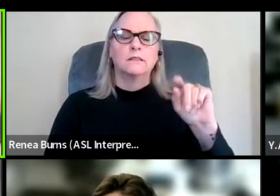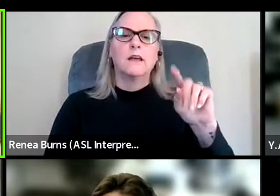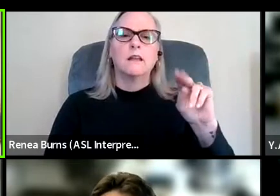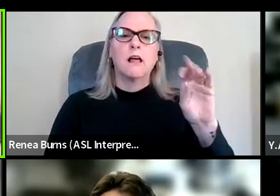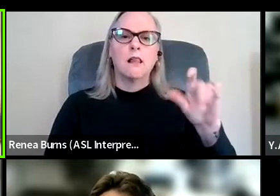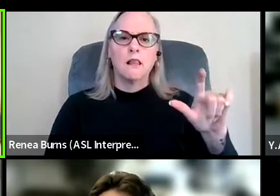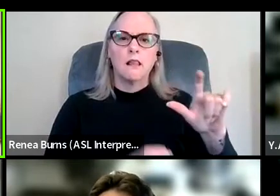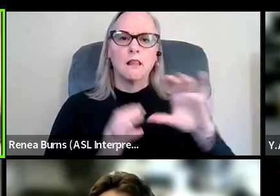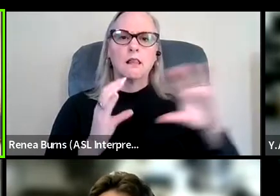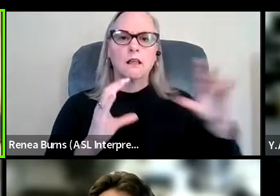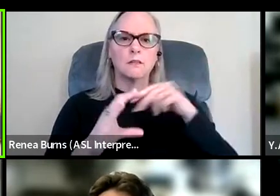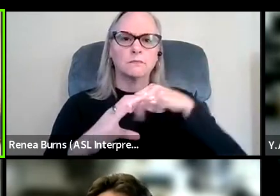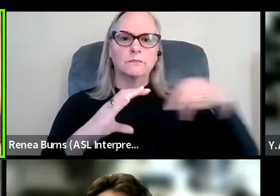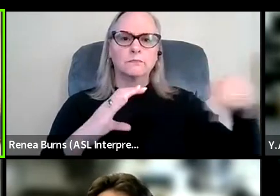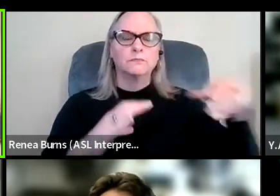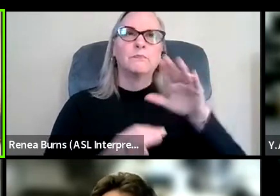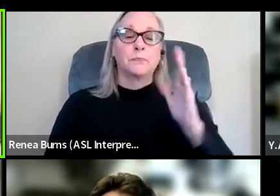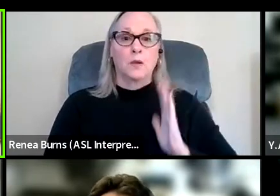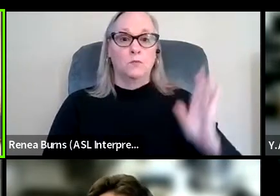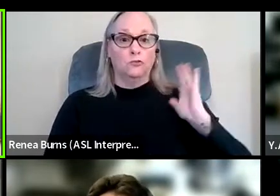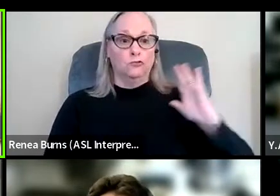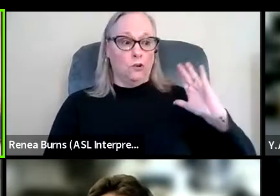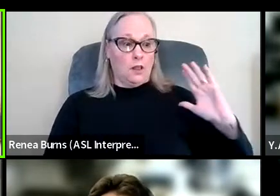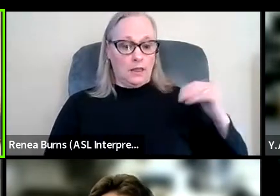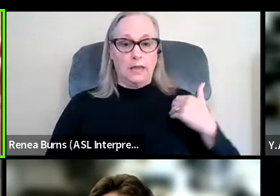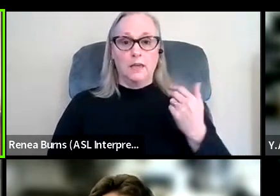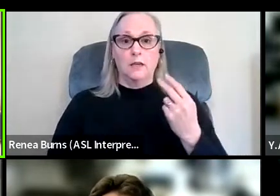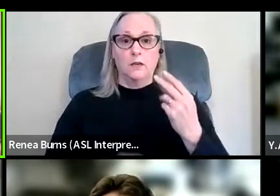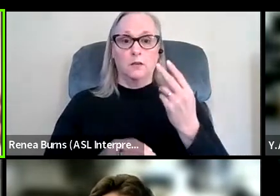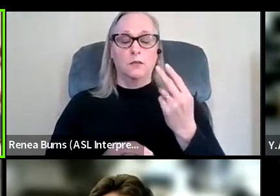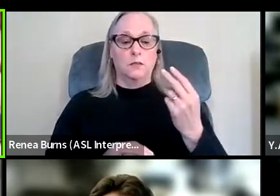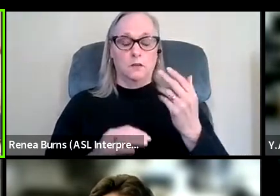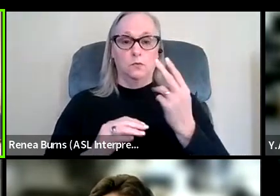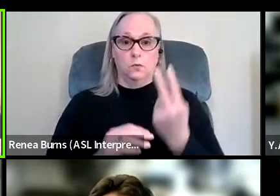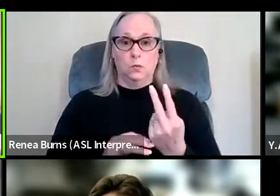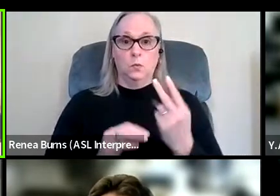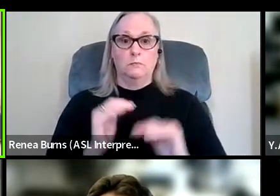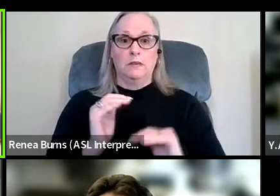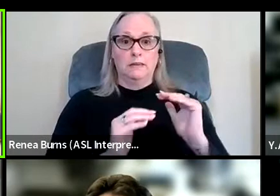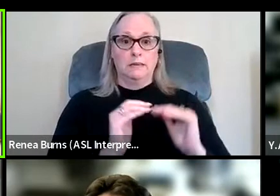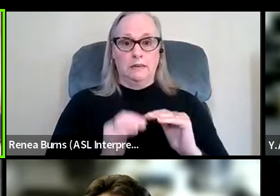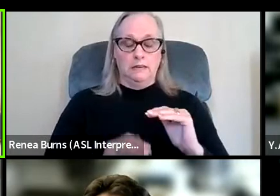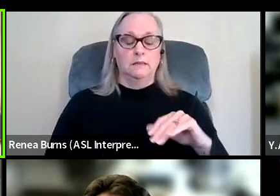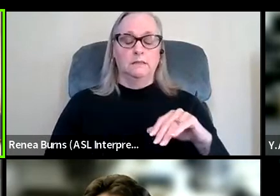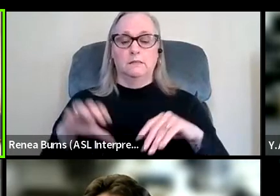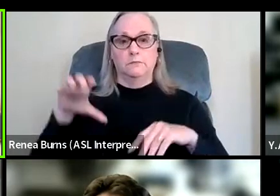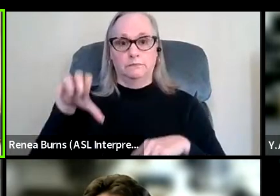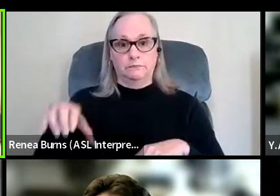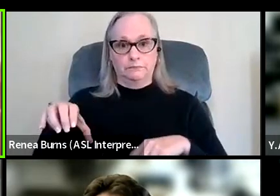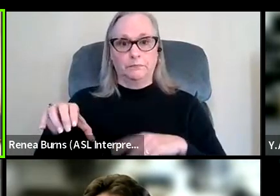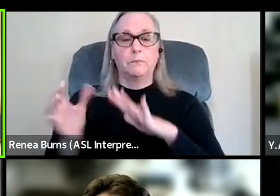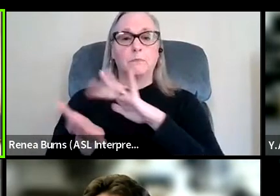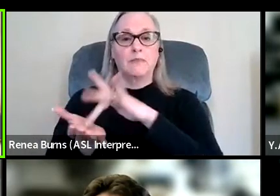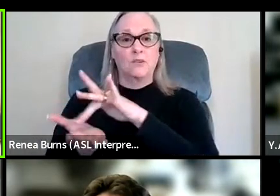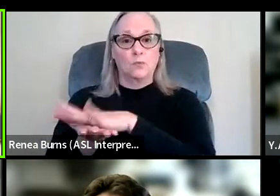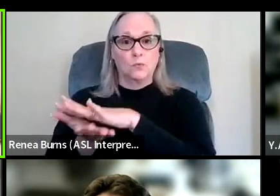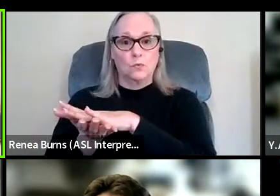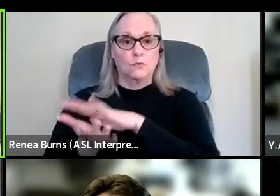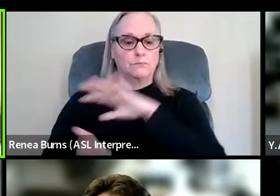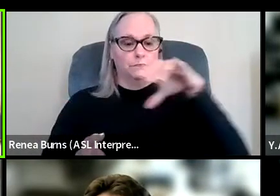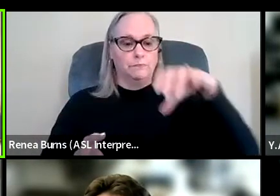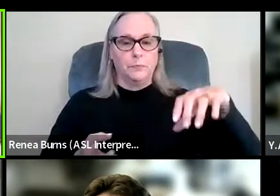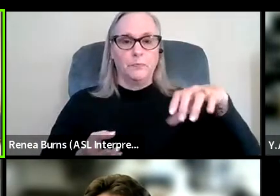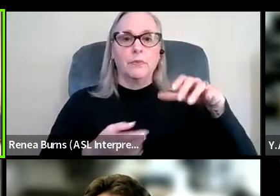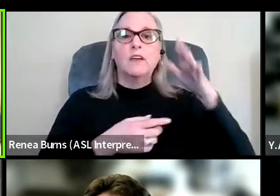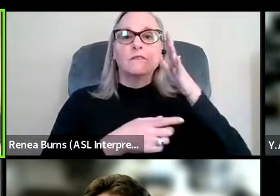a little bit of history. These two buildings, the building that is currently houses our middle school and the future high school